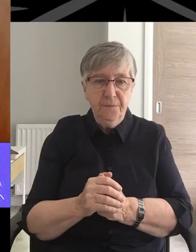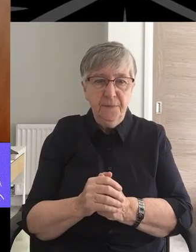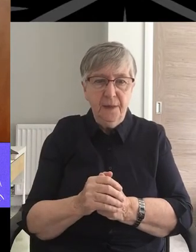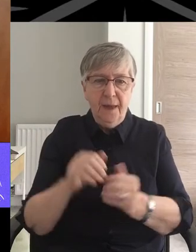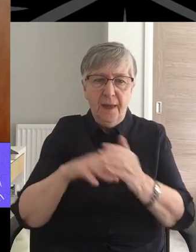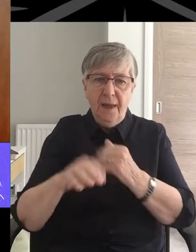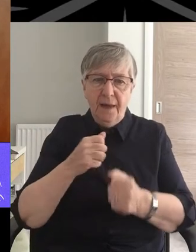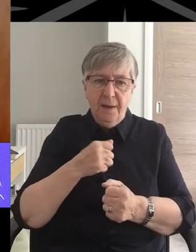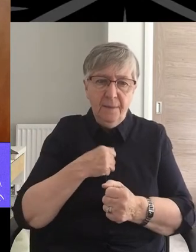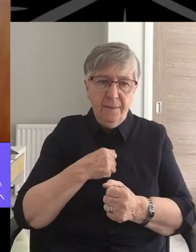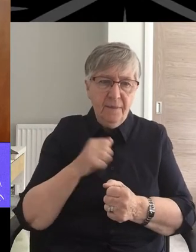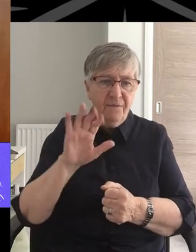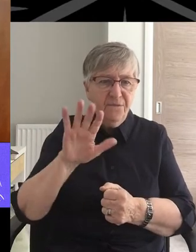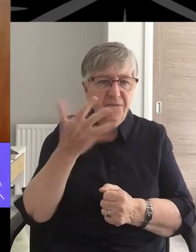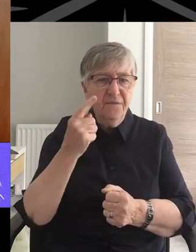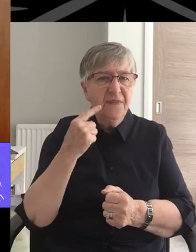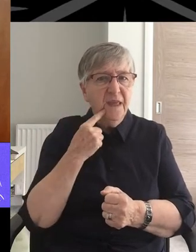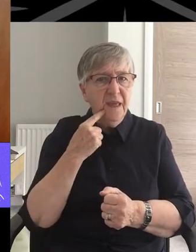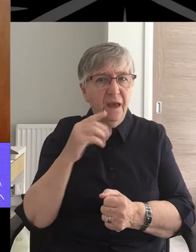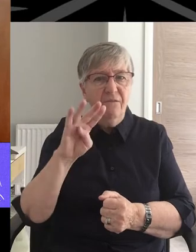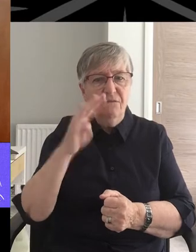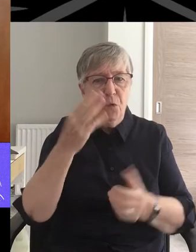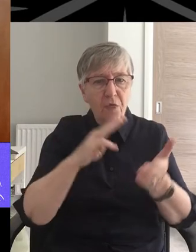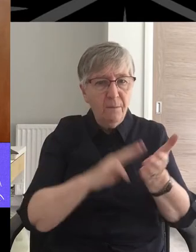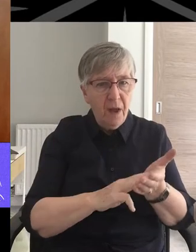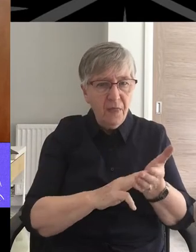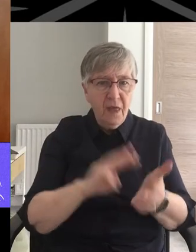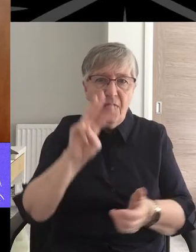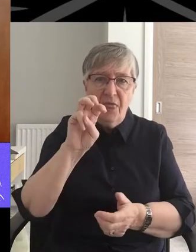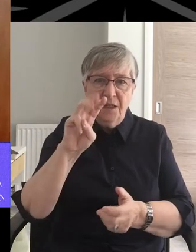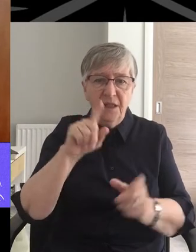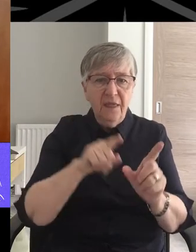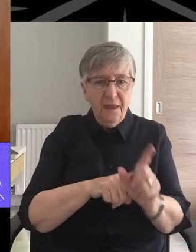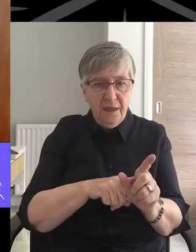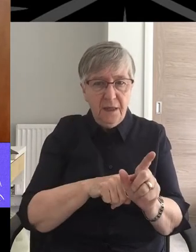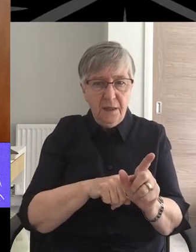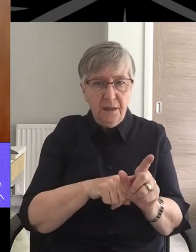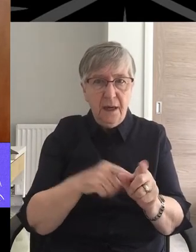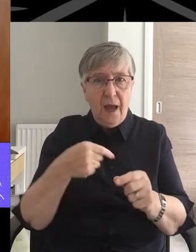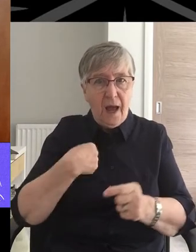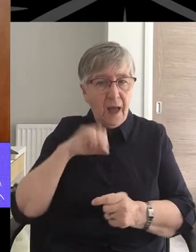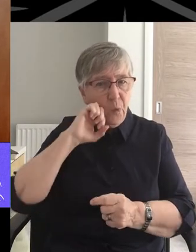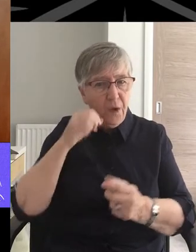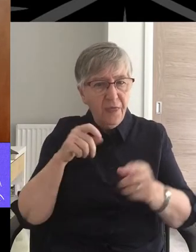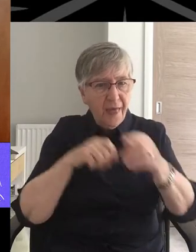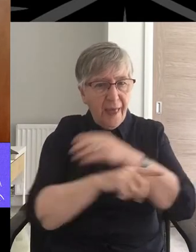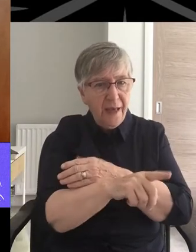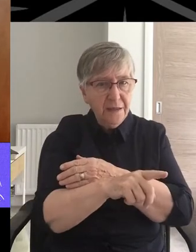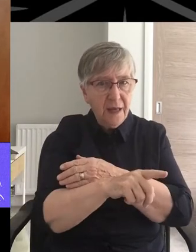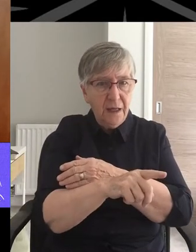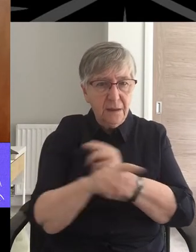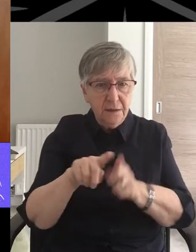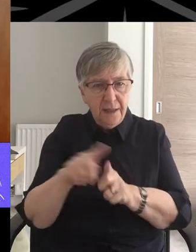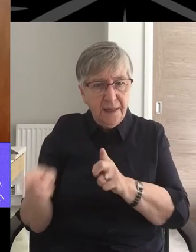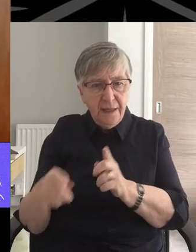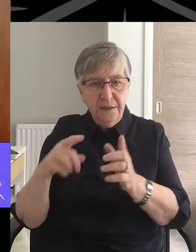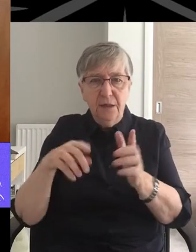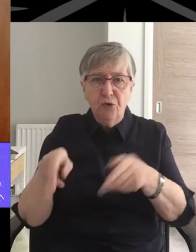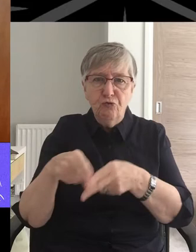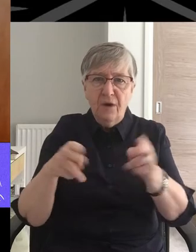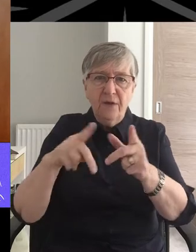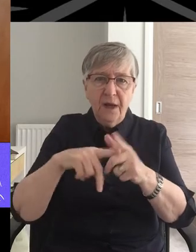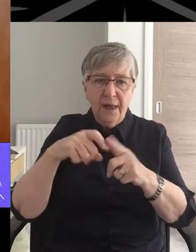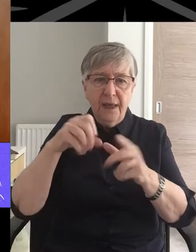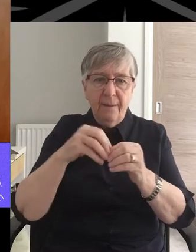In my 30th year, in the fourth month of the fifth day, while I was among the exiles by the Kibar River,